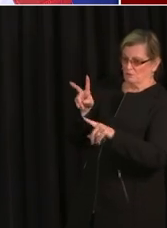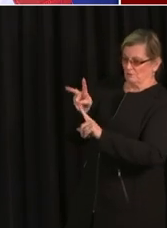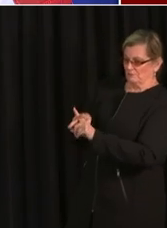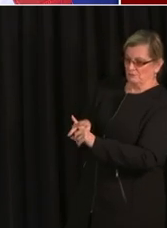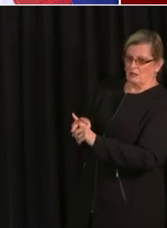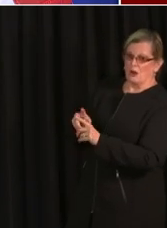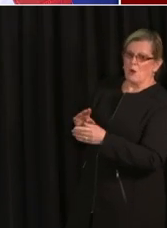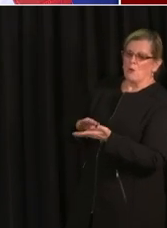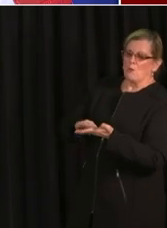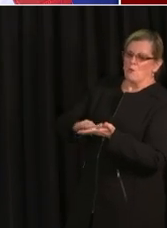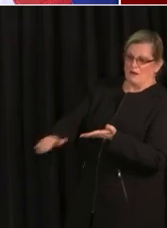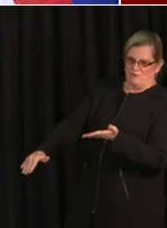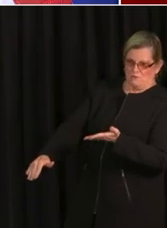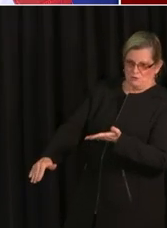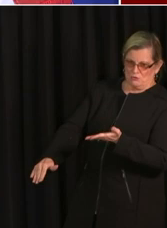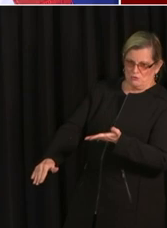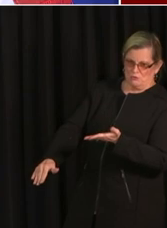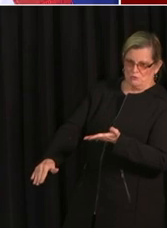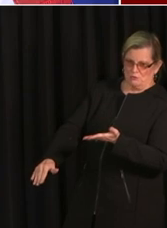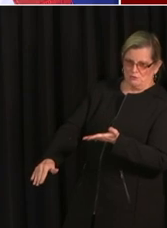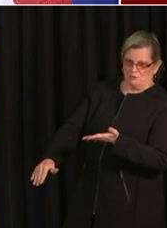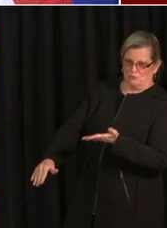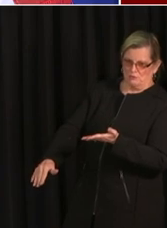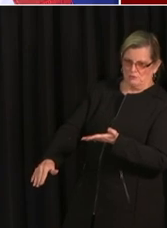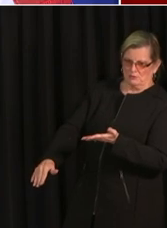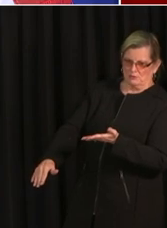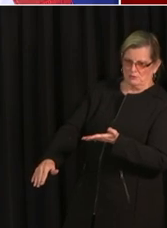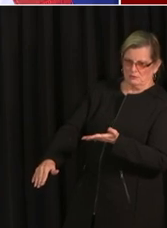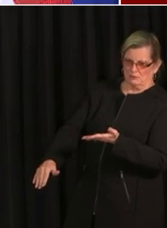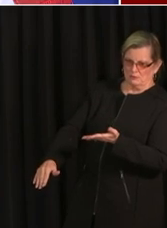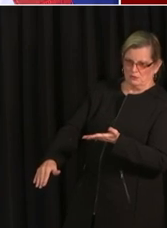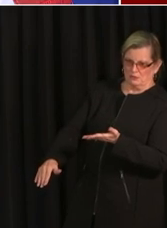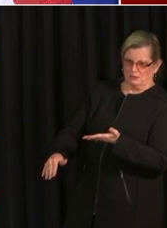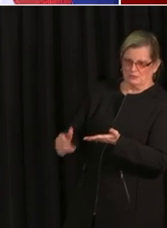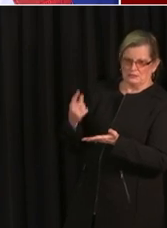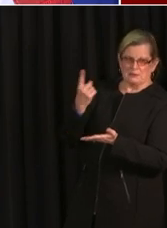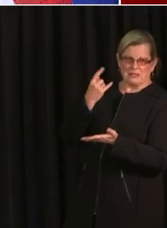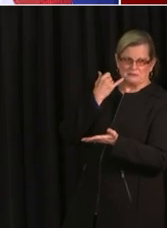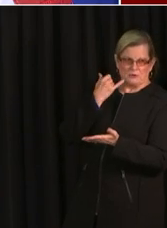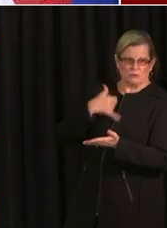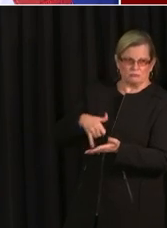going to ask Chris to talk about what that waiver entails.